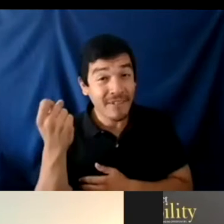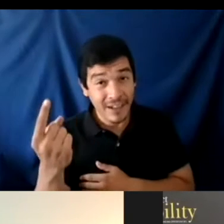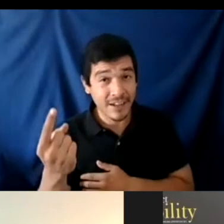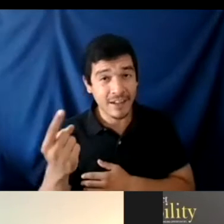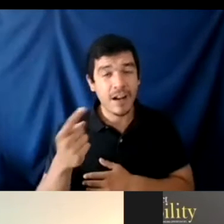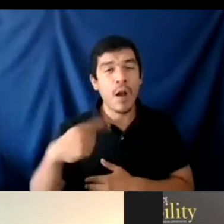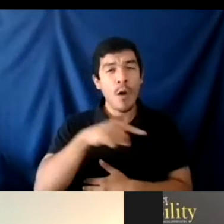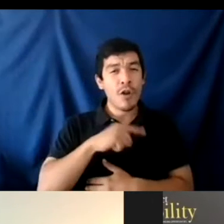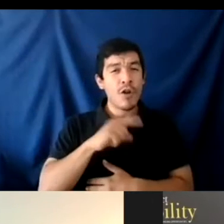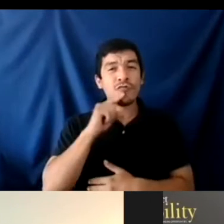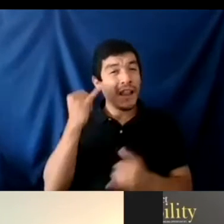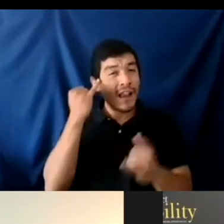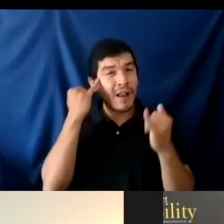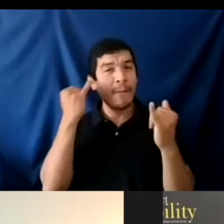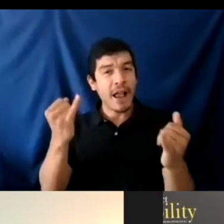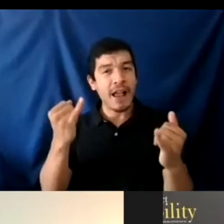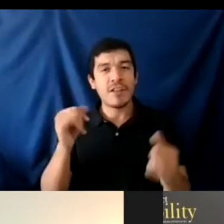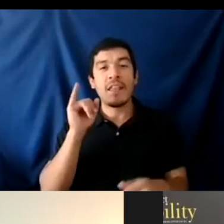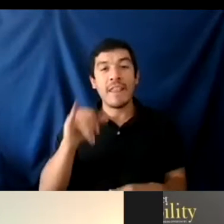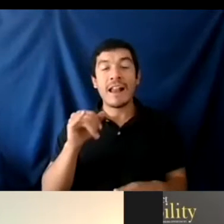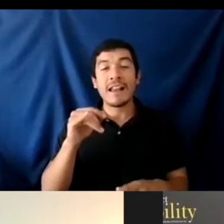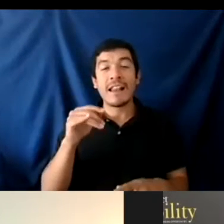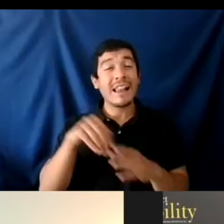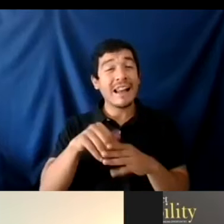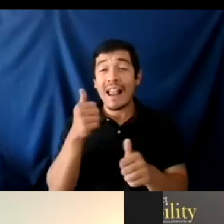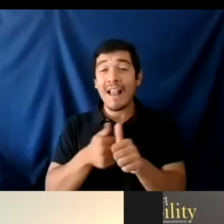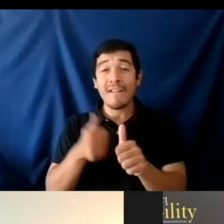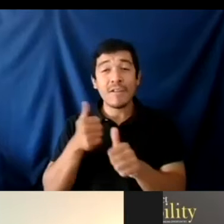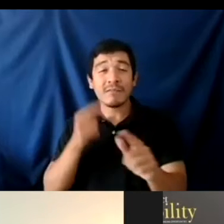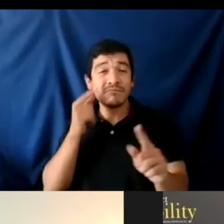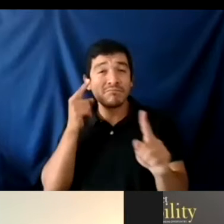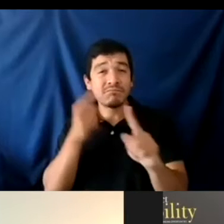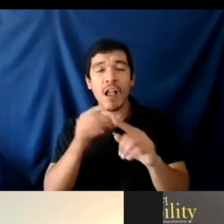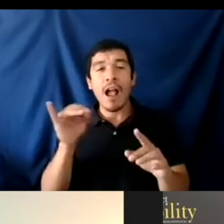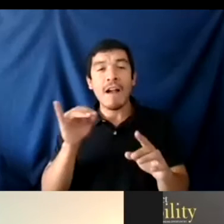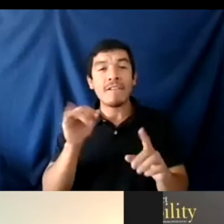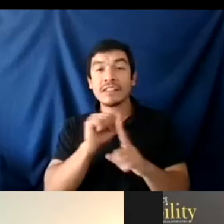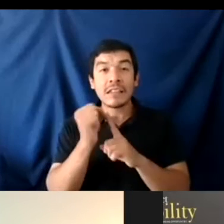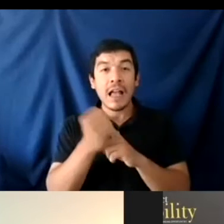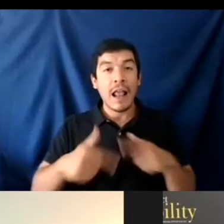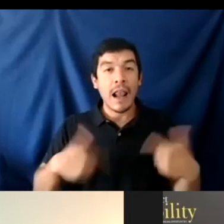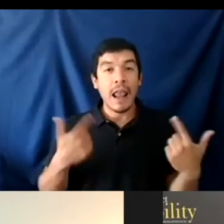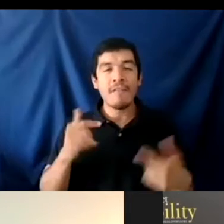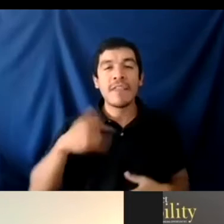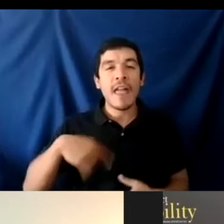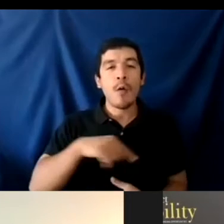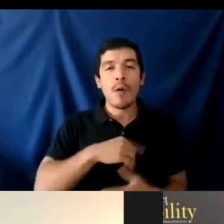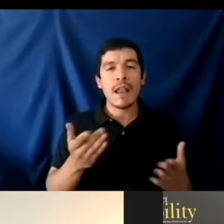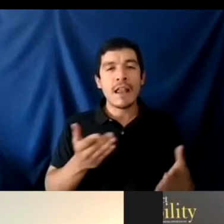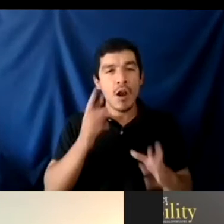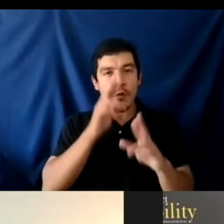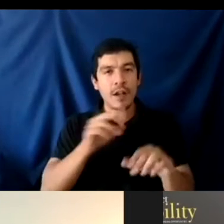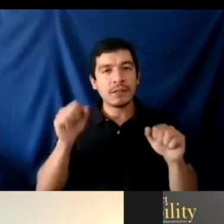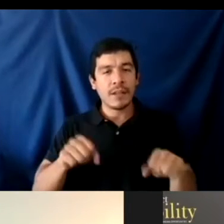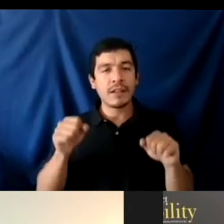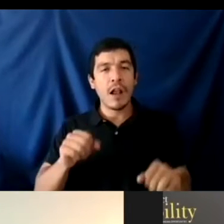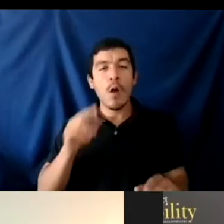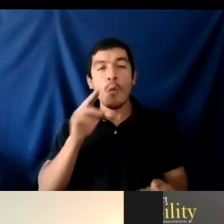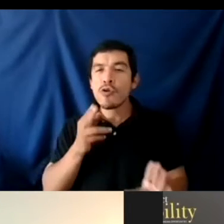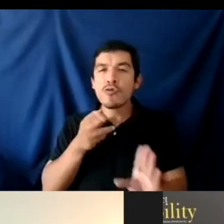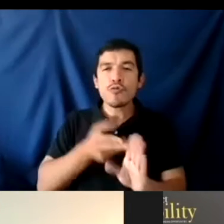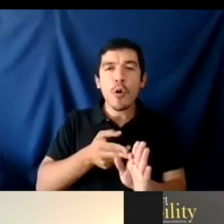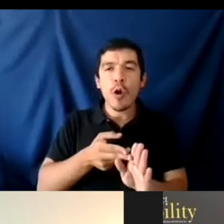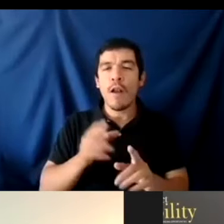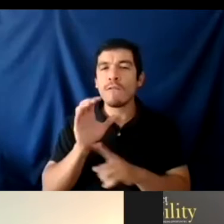we imagine and envision that in every aspect of societal life, that we here at Respectability join forces